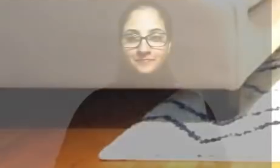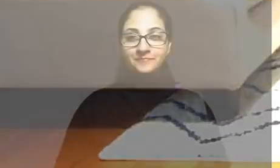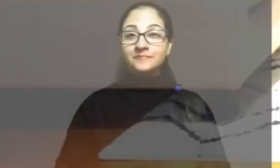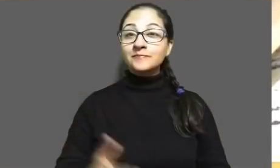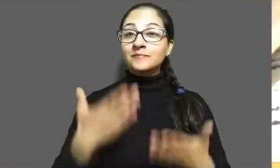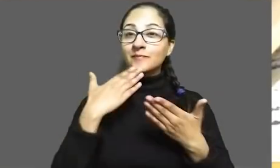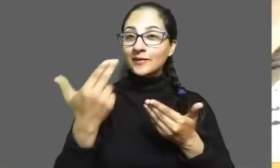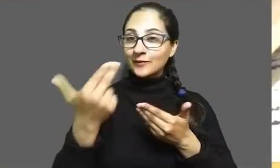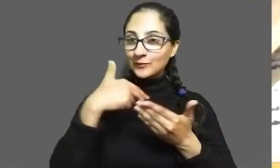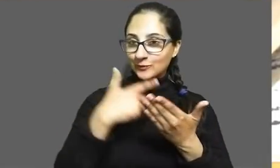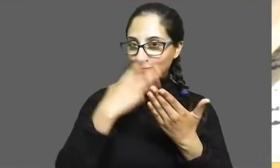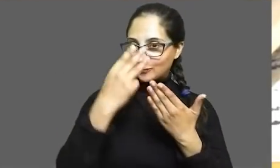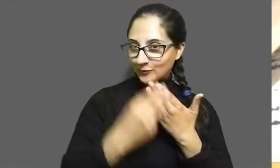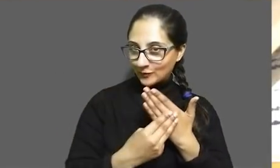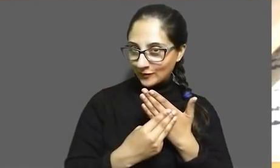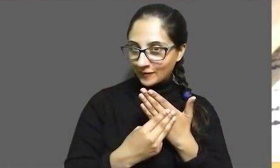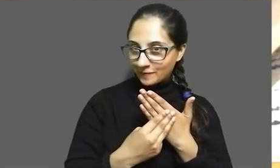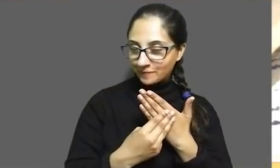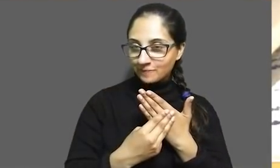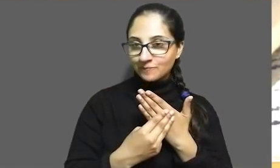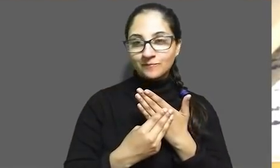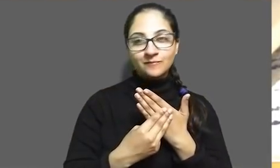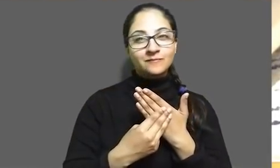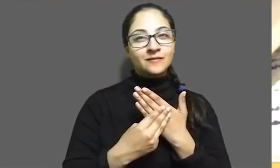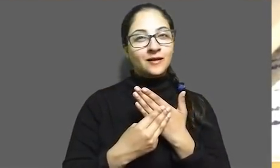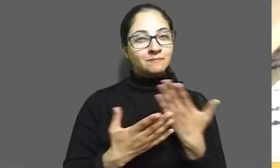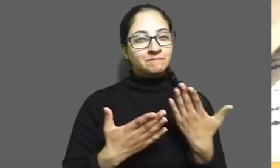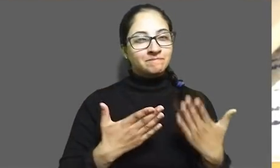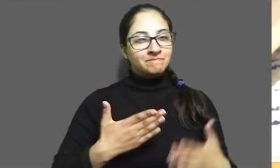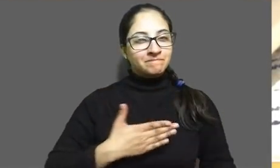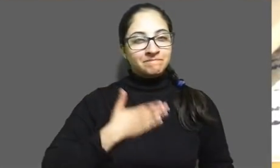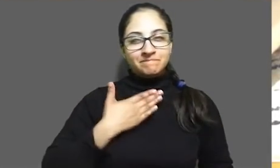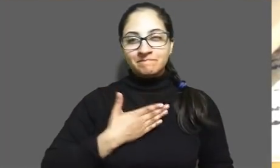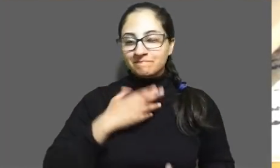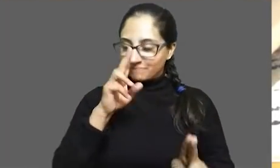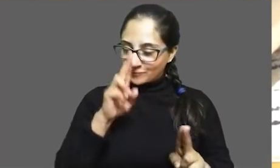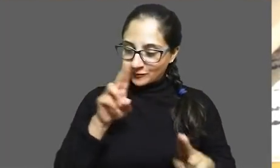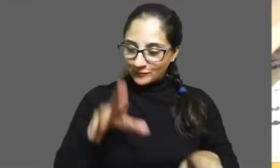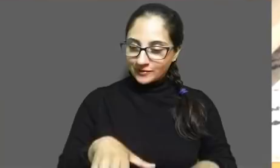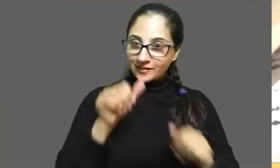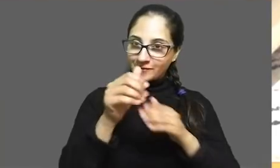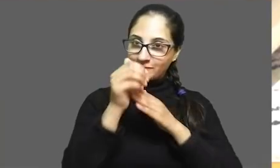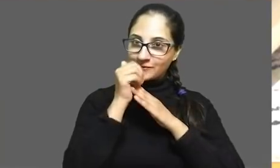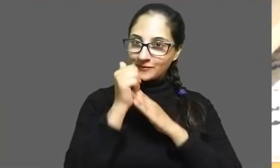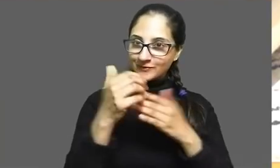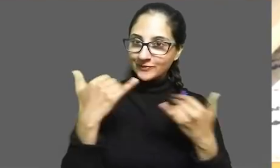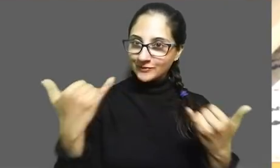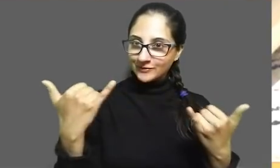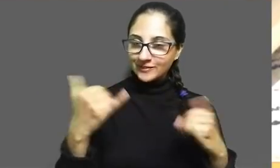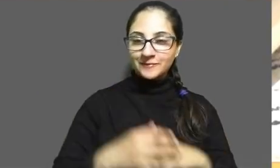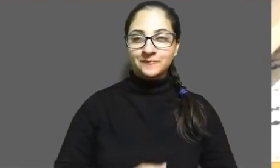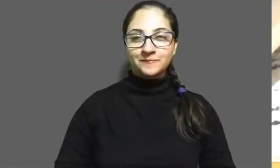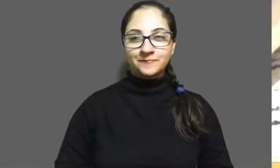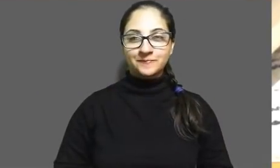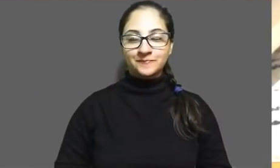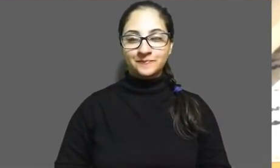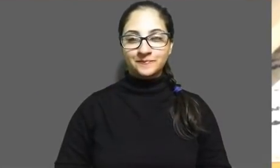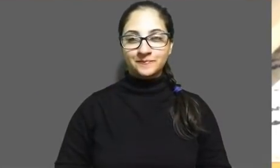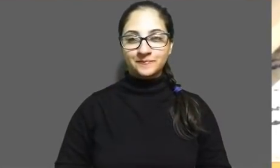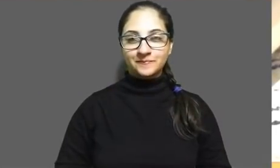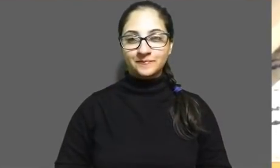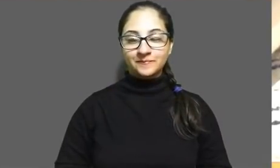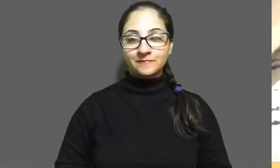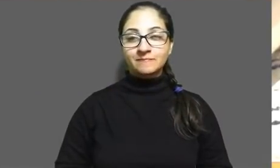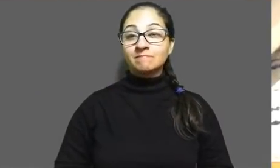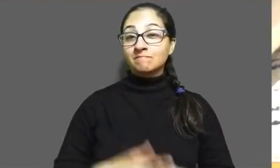Thank you for joining us this week. It has been an absolute pleasure being your host. You know, it takes a small